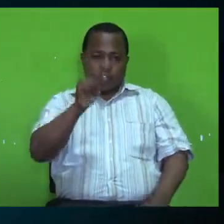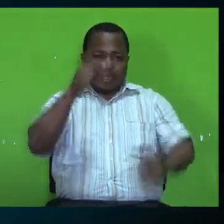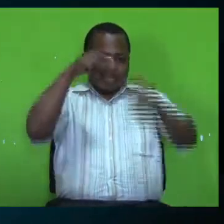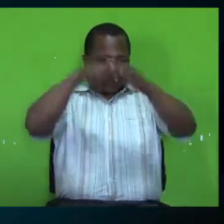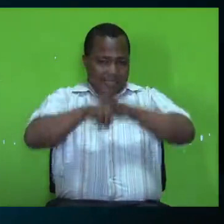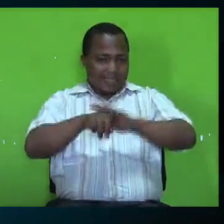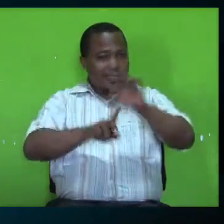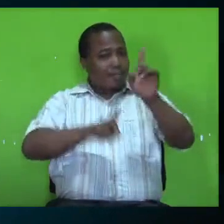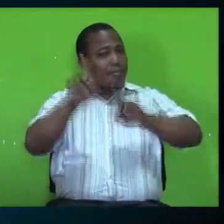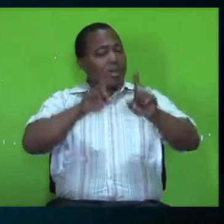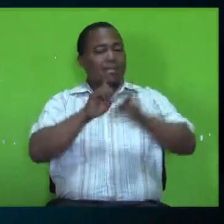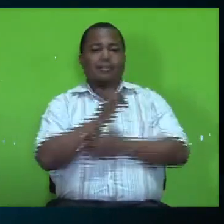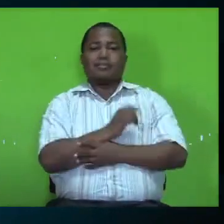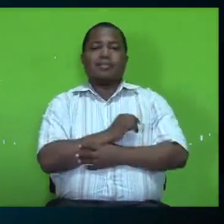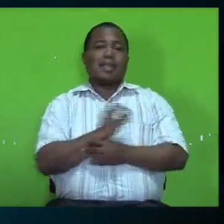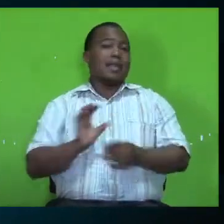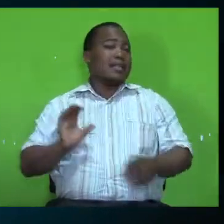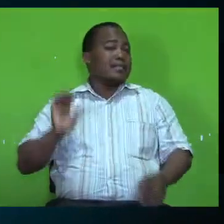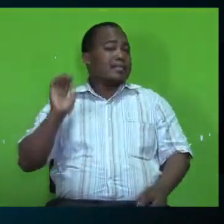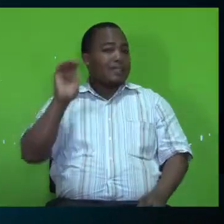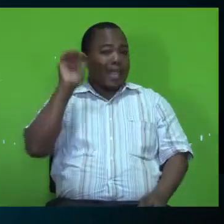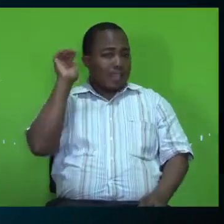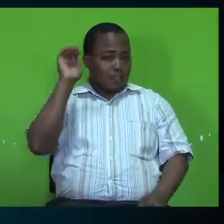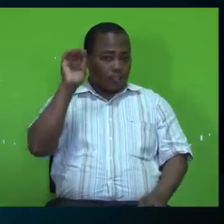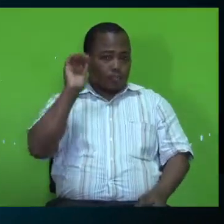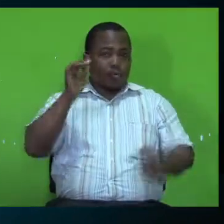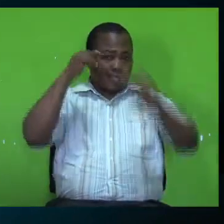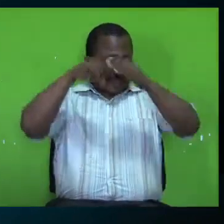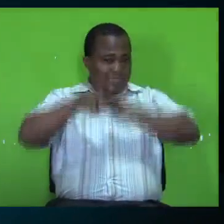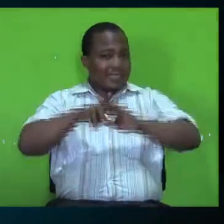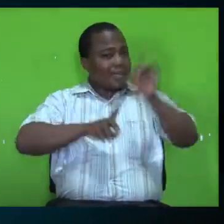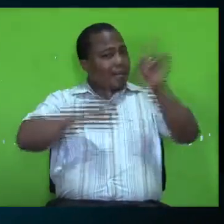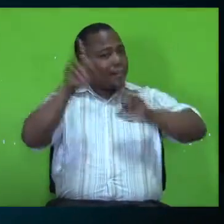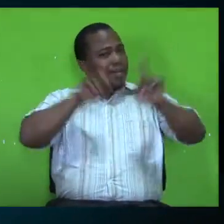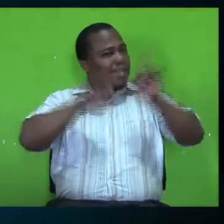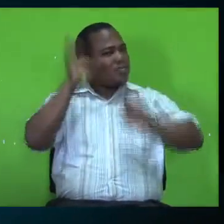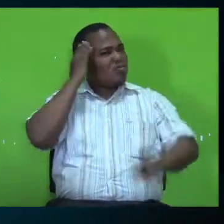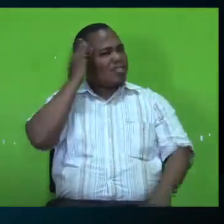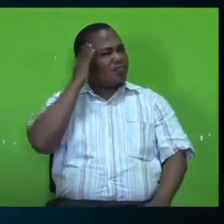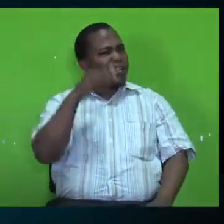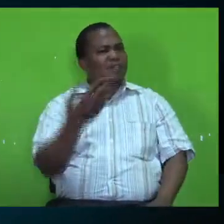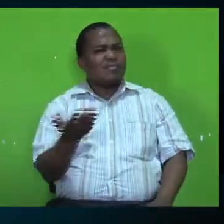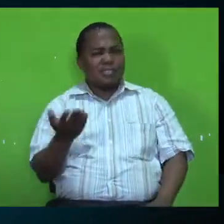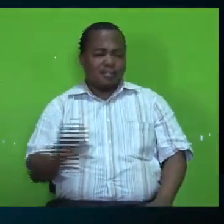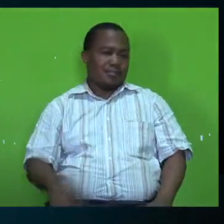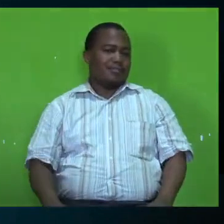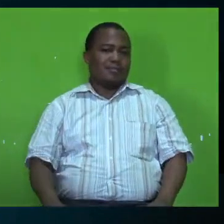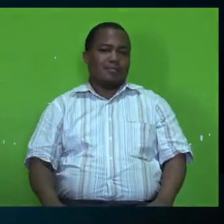What do you understand by the term transport in plants?